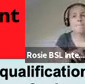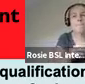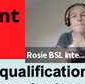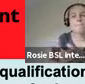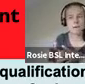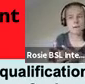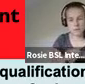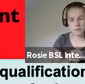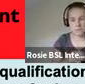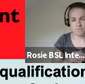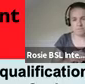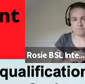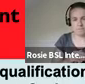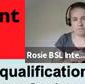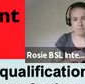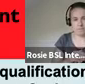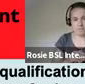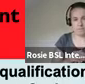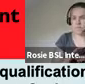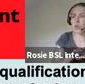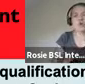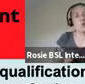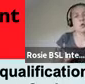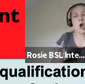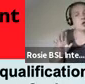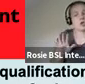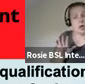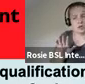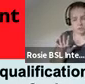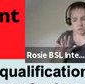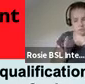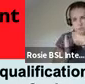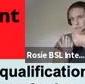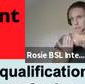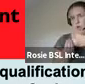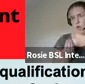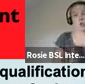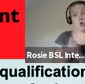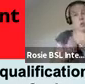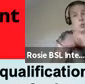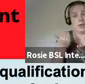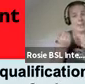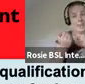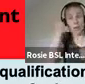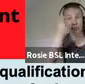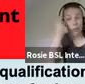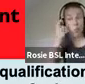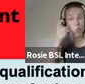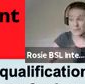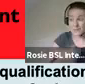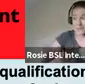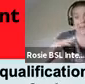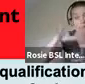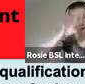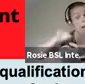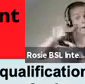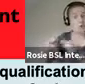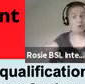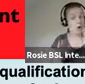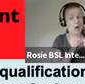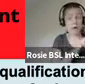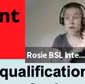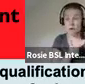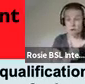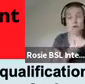not only capturing the latest thinking in the field, but they're also really developed in the way they